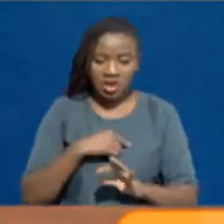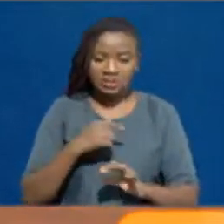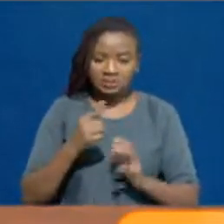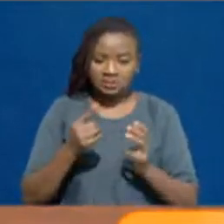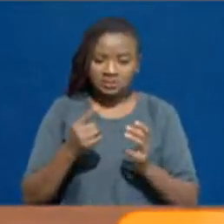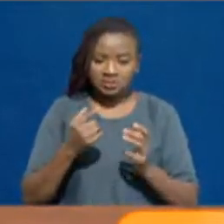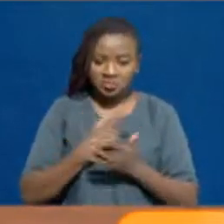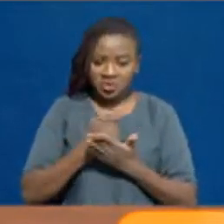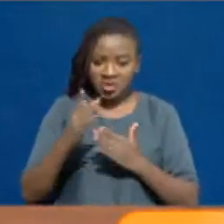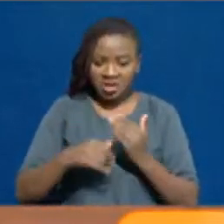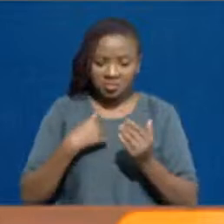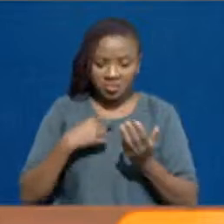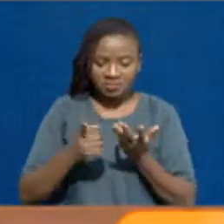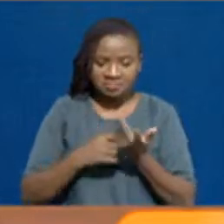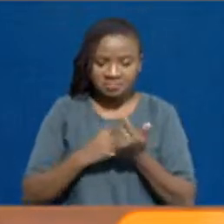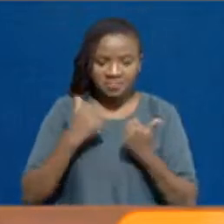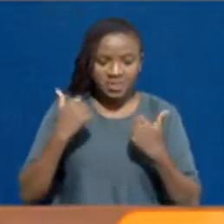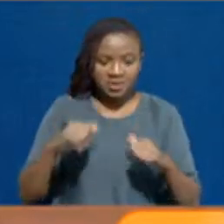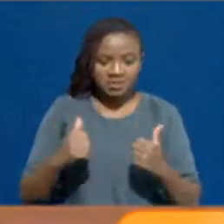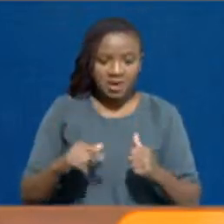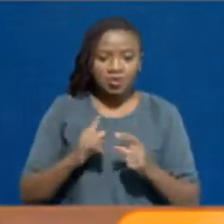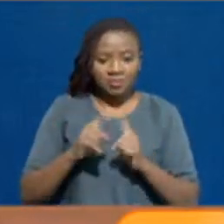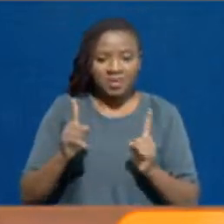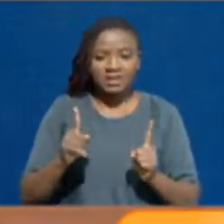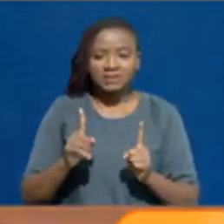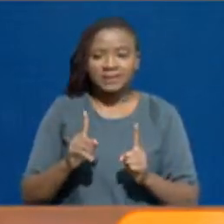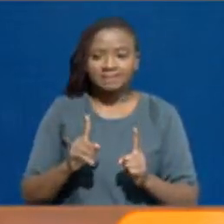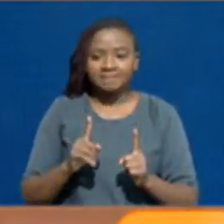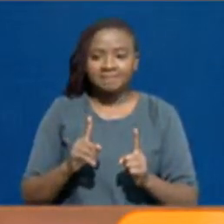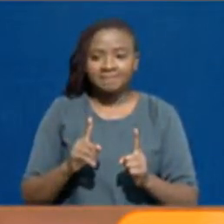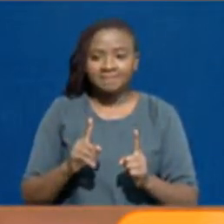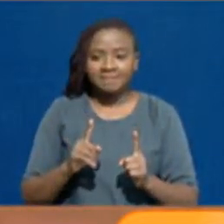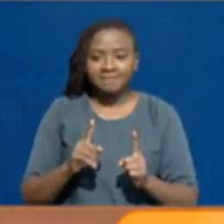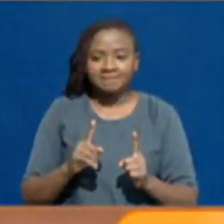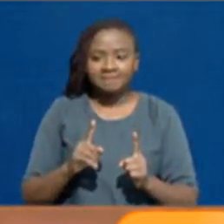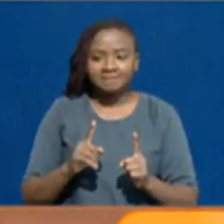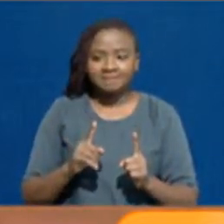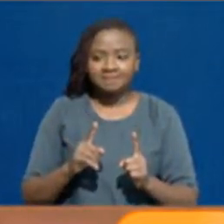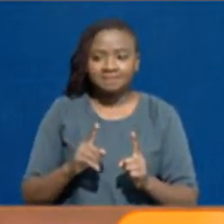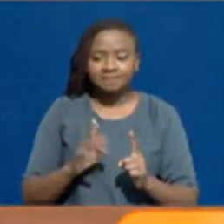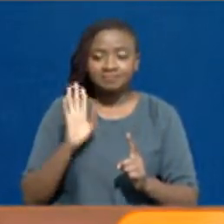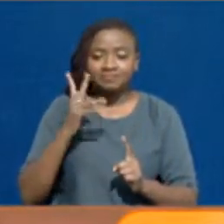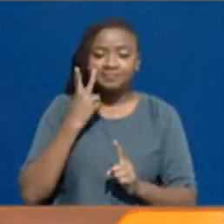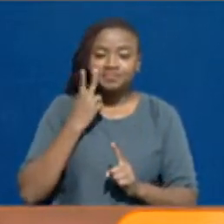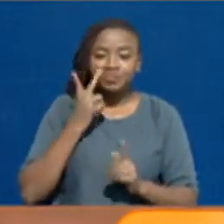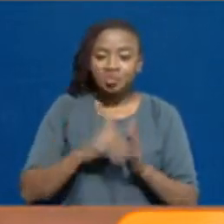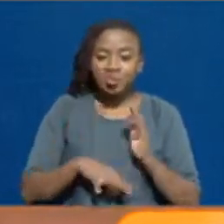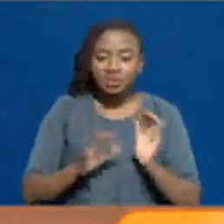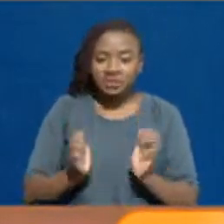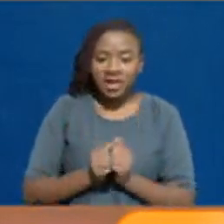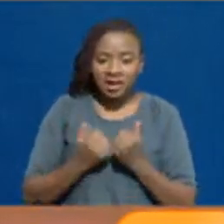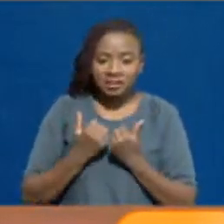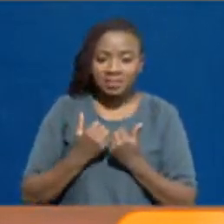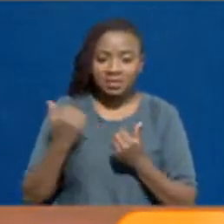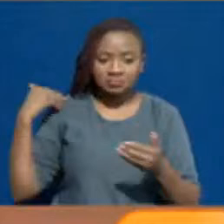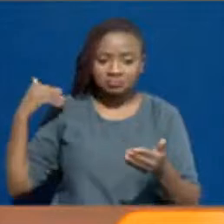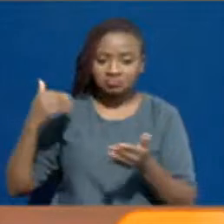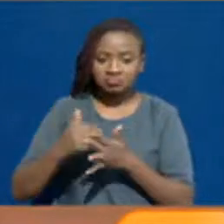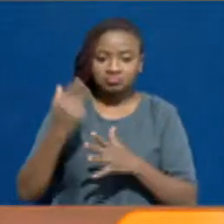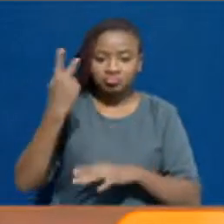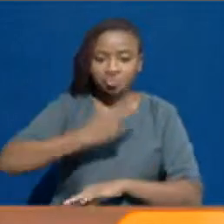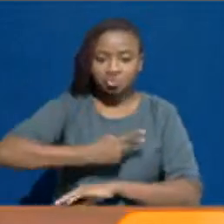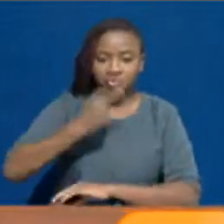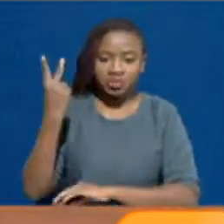tallying yet, but for sure you look at what has happened over the last 2